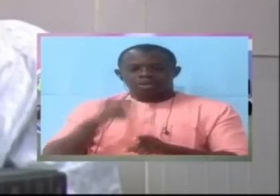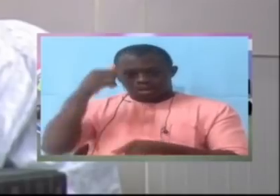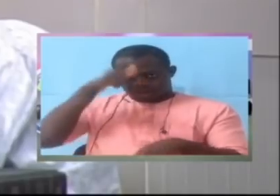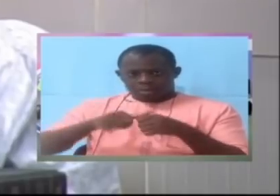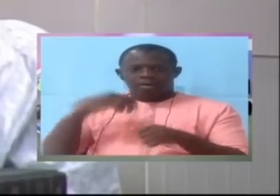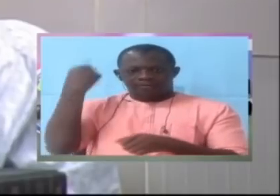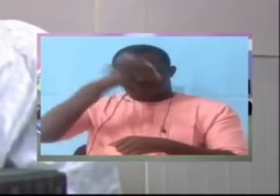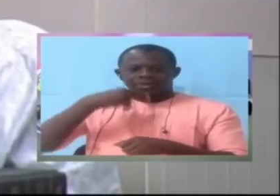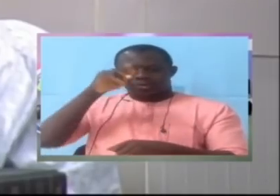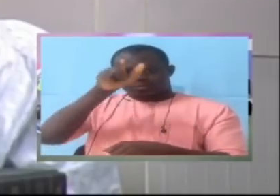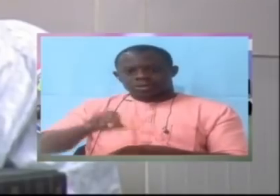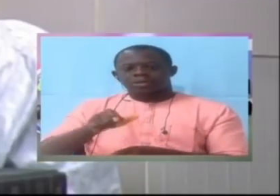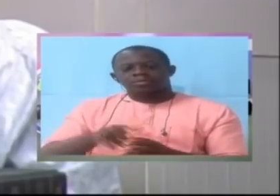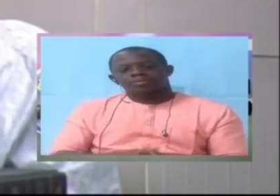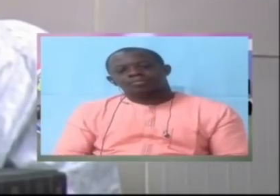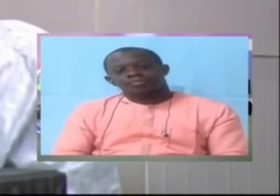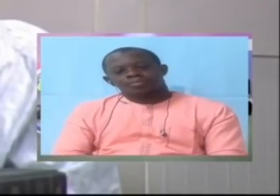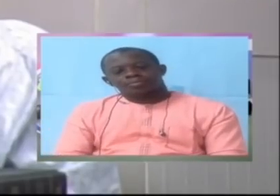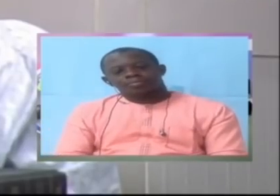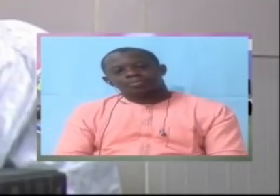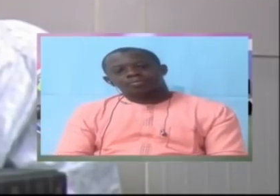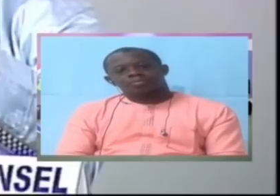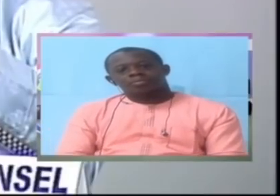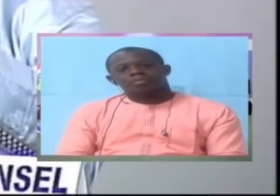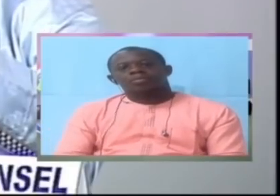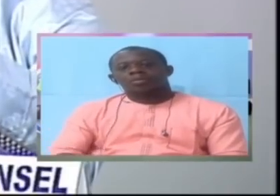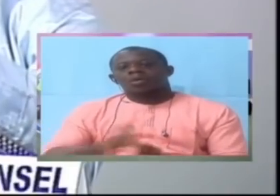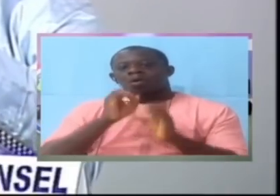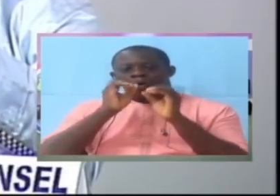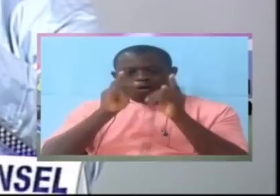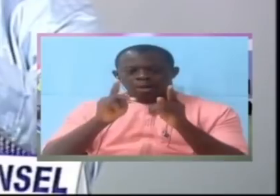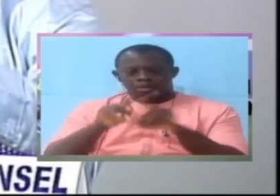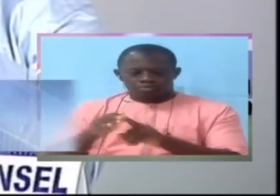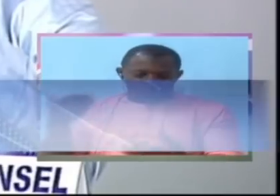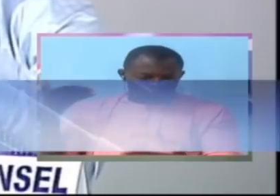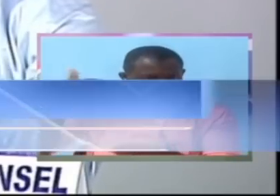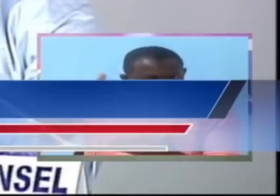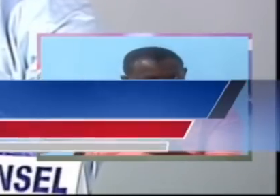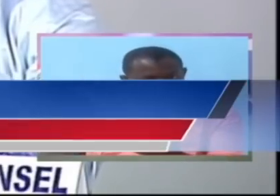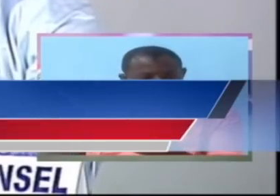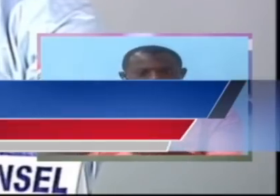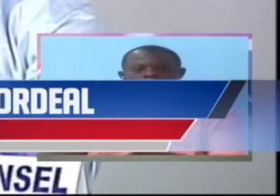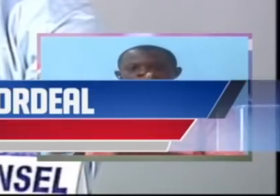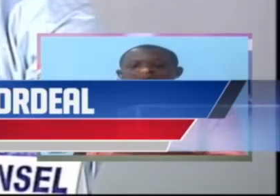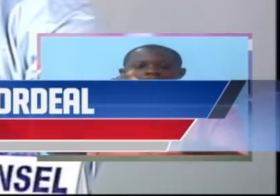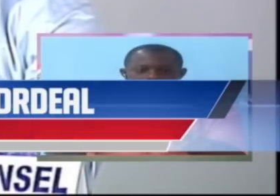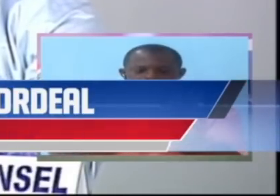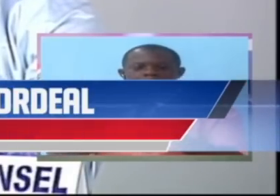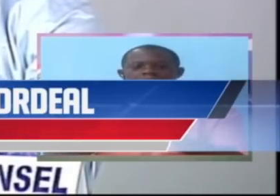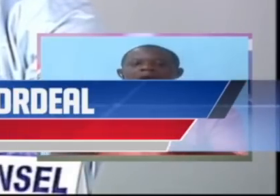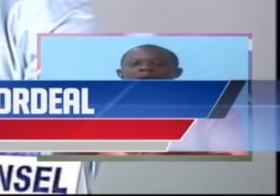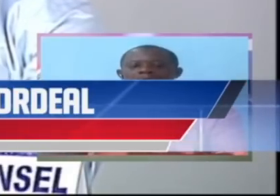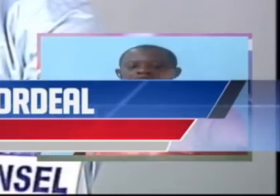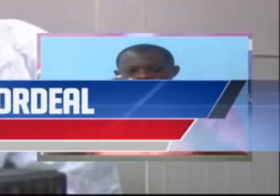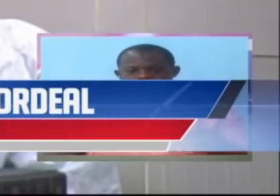in the 1995 planned protests in front of the American embassy, only to be picked up by men in plain clothes who had been acting as if they